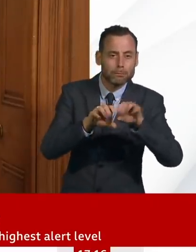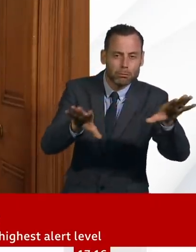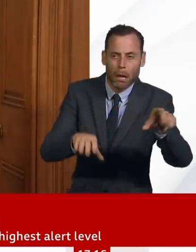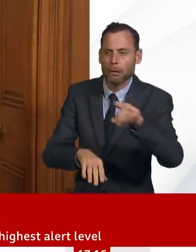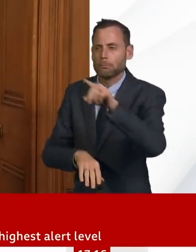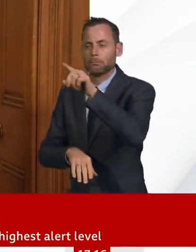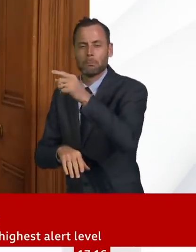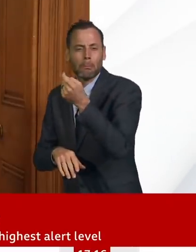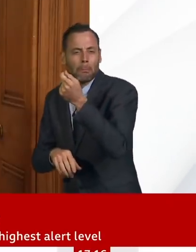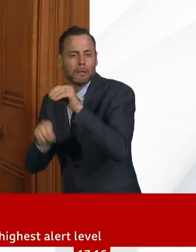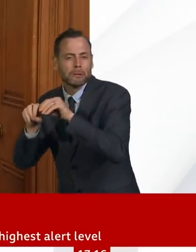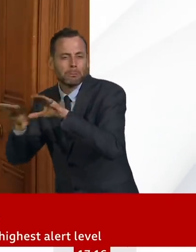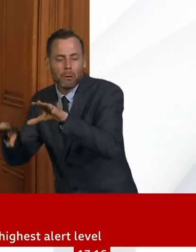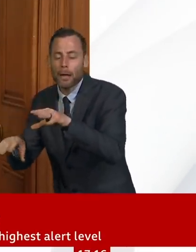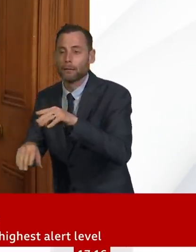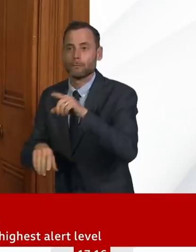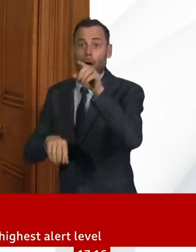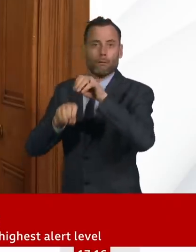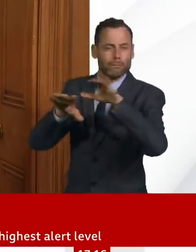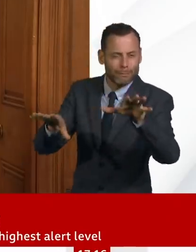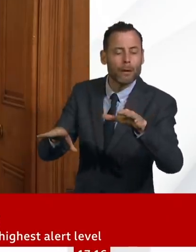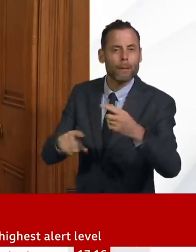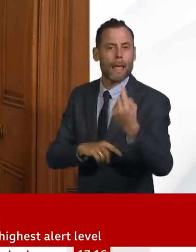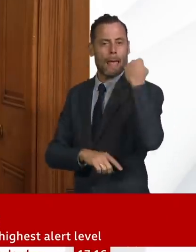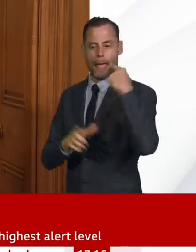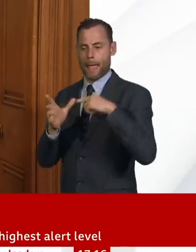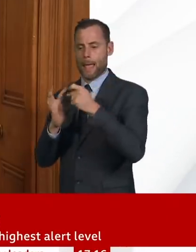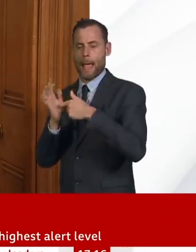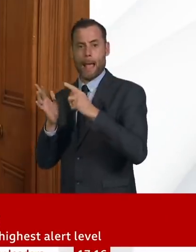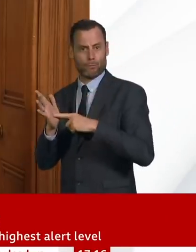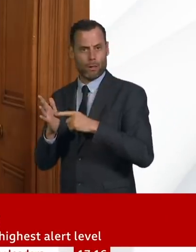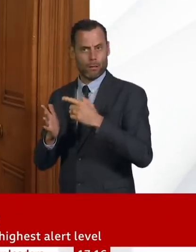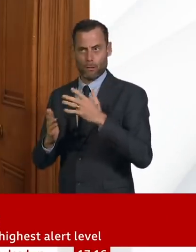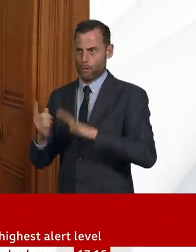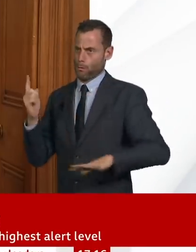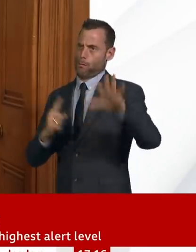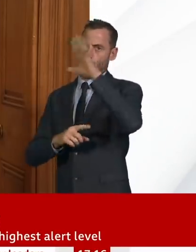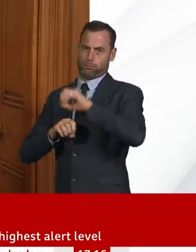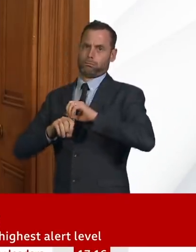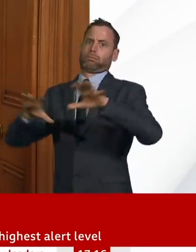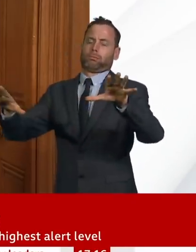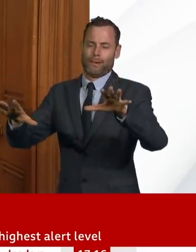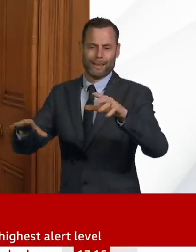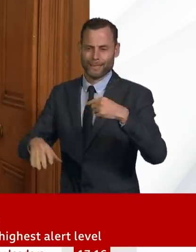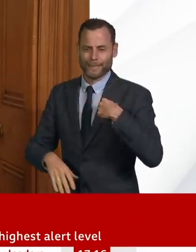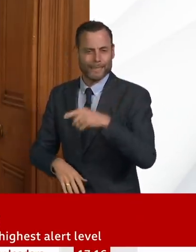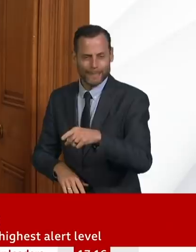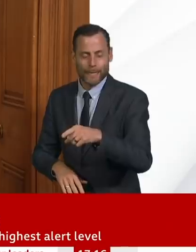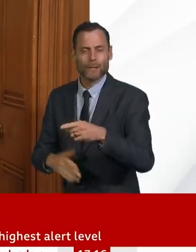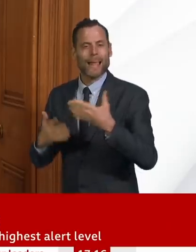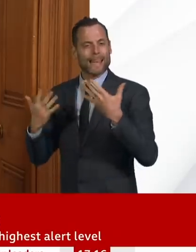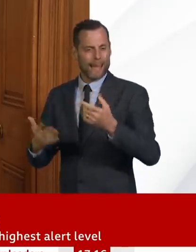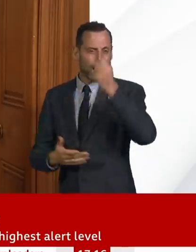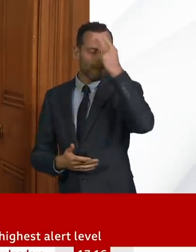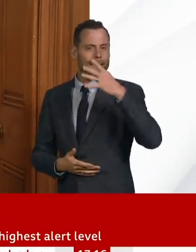many other countries are doing, is to go for this local and regional approach. That's what we're going for. Let's